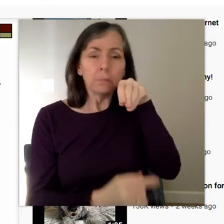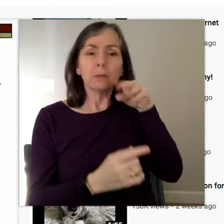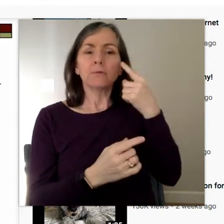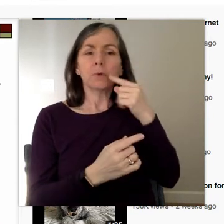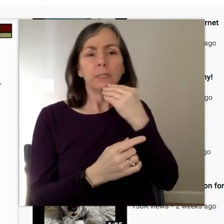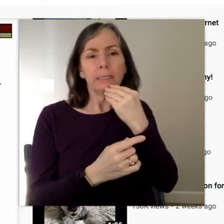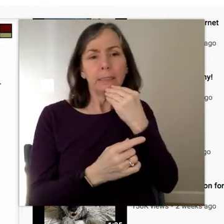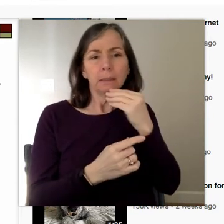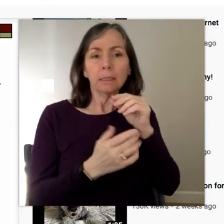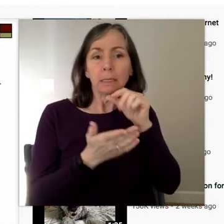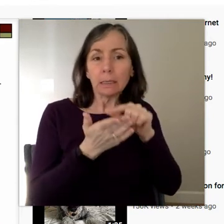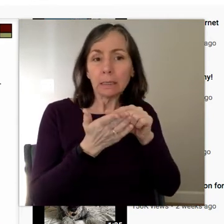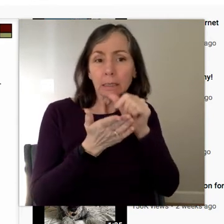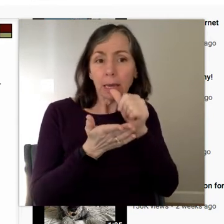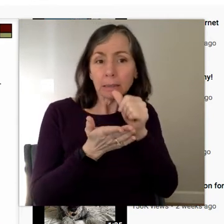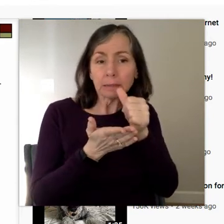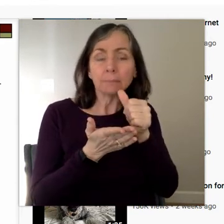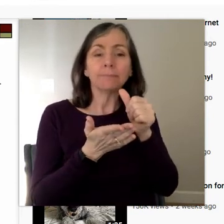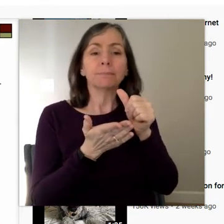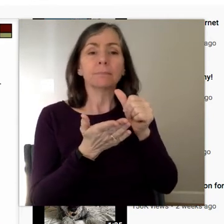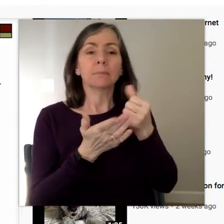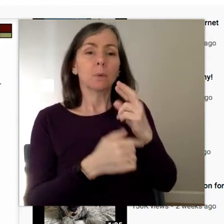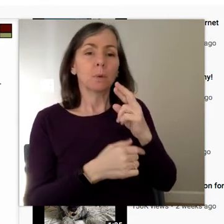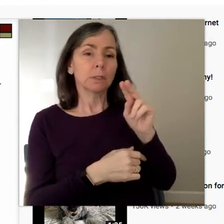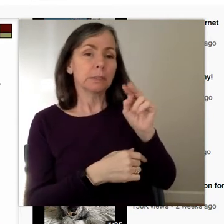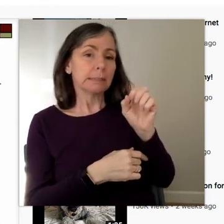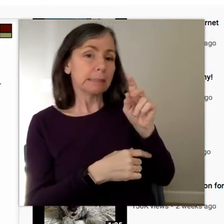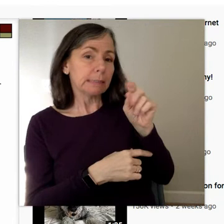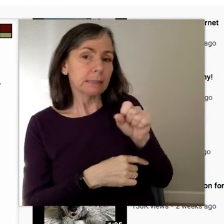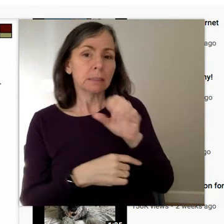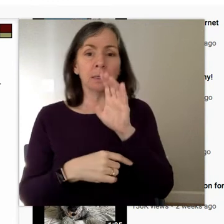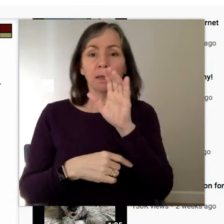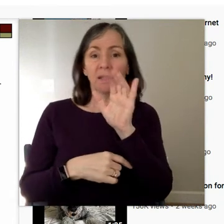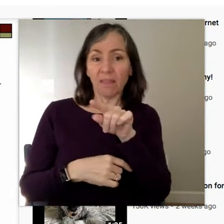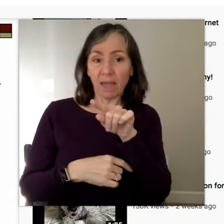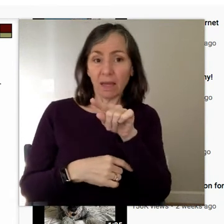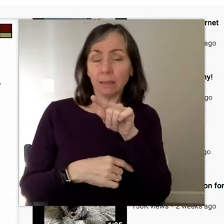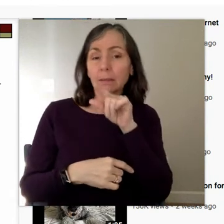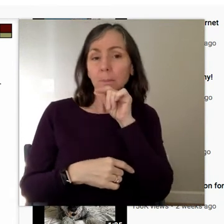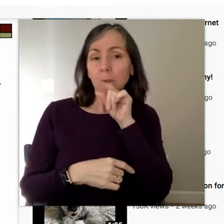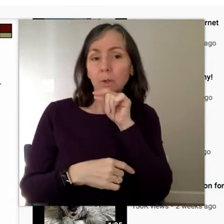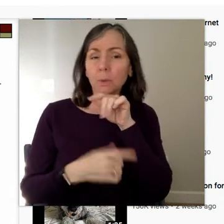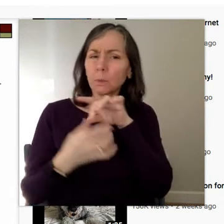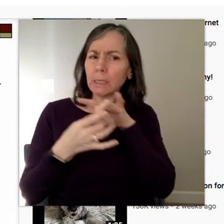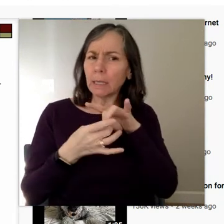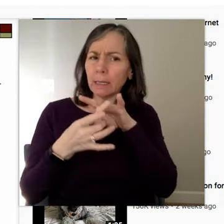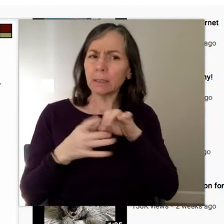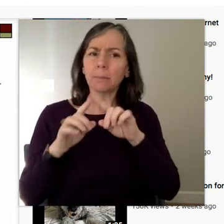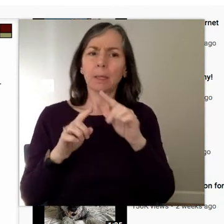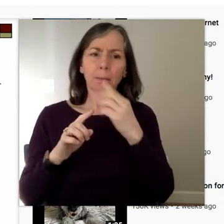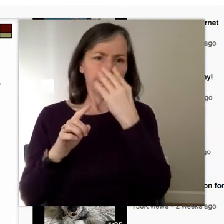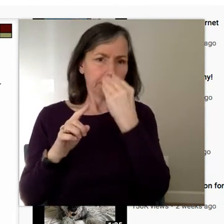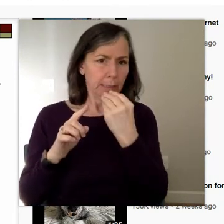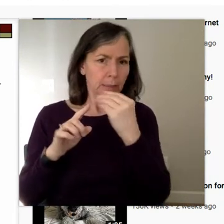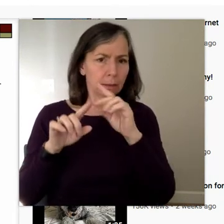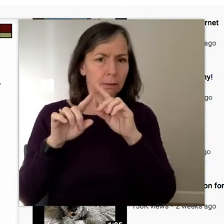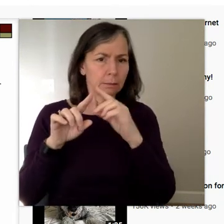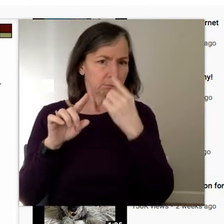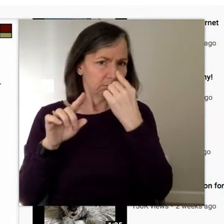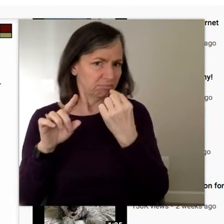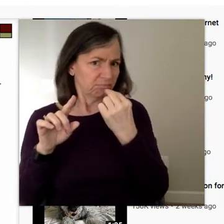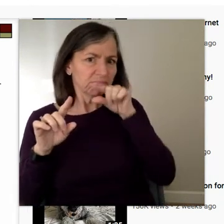This has a thinner beak for eating something different, like an insect. And because they have different environments,